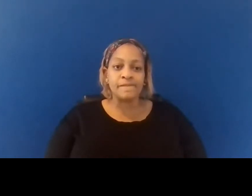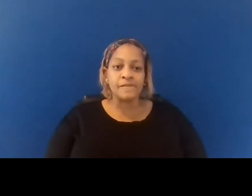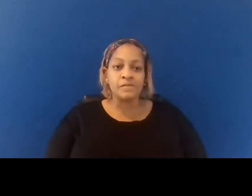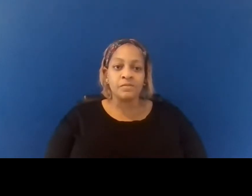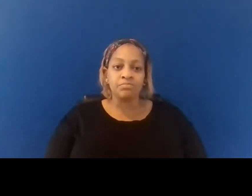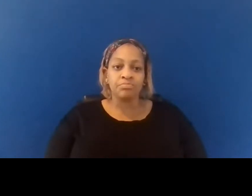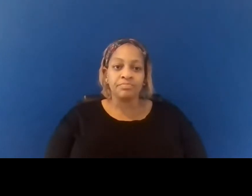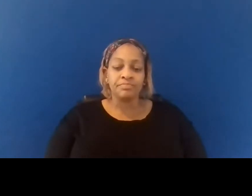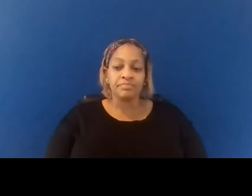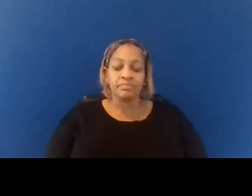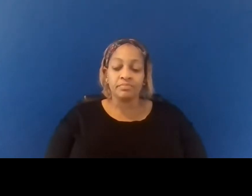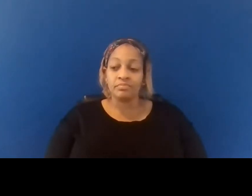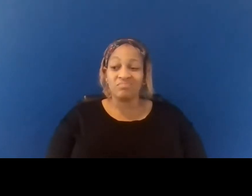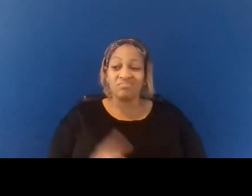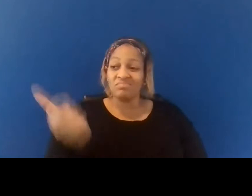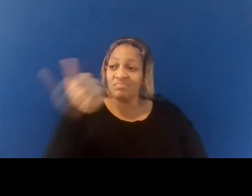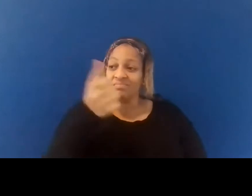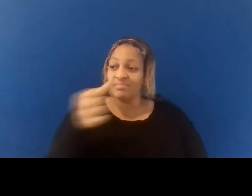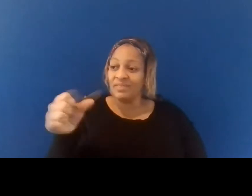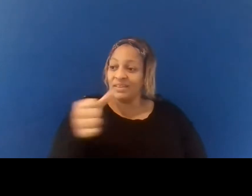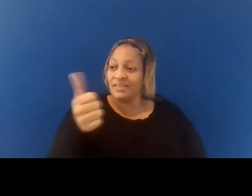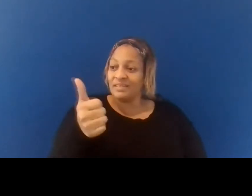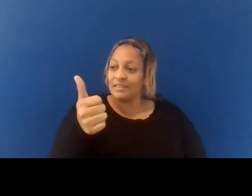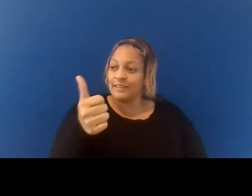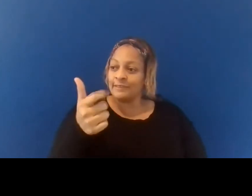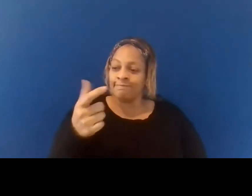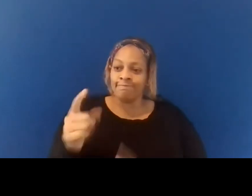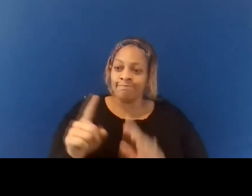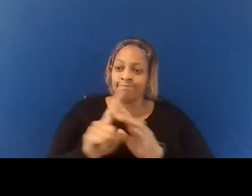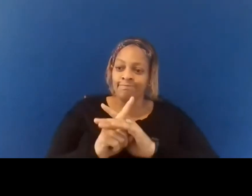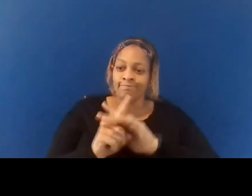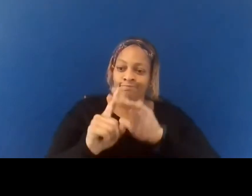or anything else that would limit you.